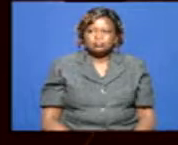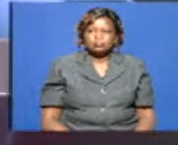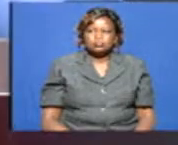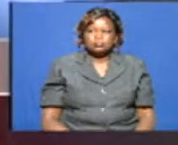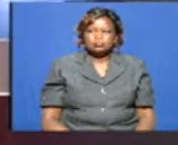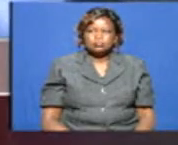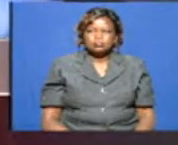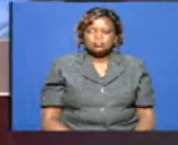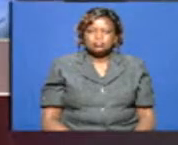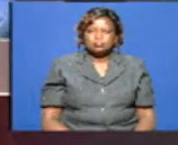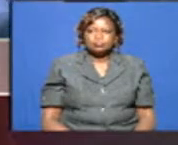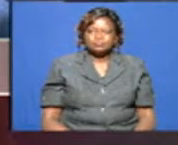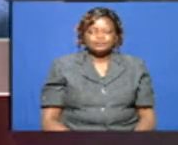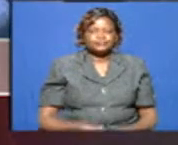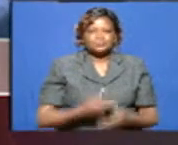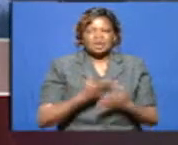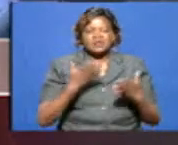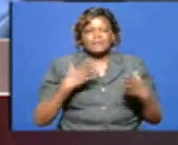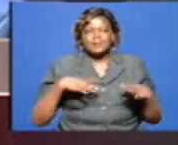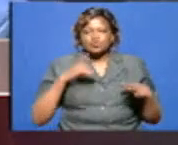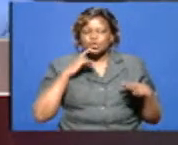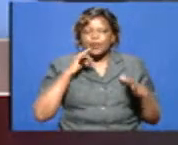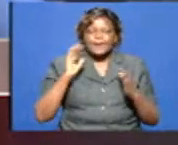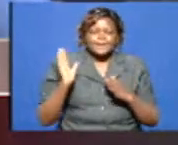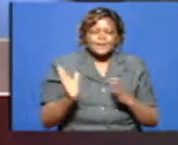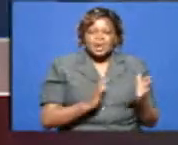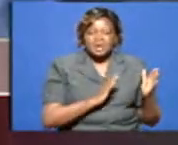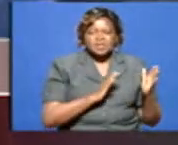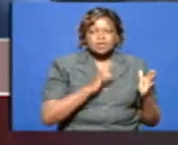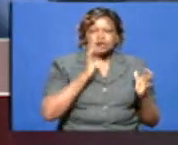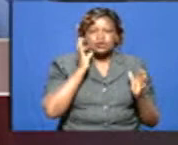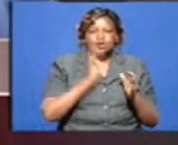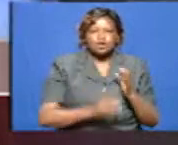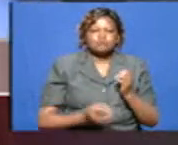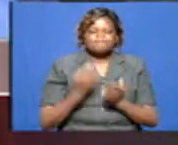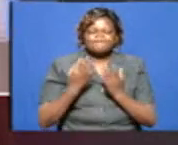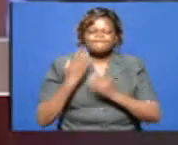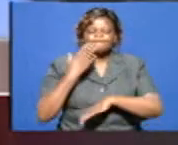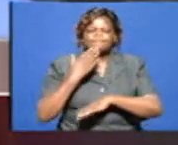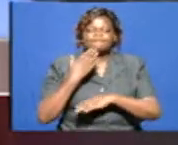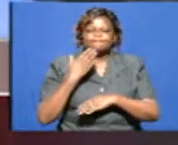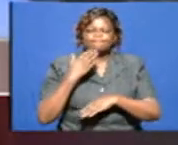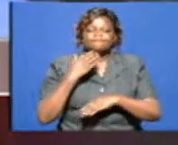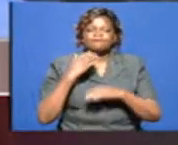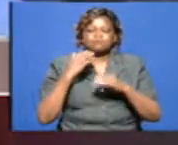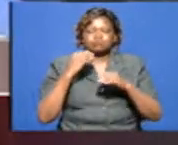So anybody who is planning to burn the building, just remember that if you are caught,